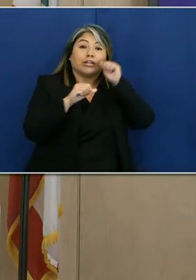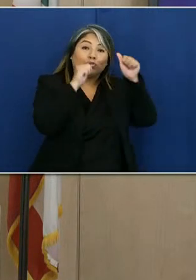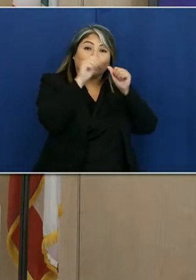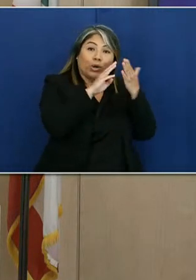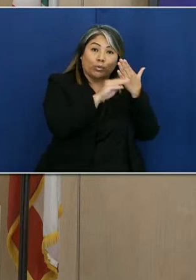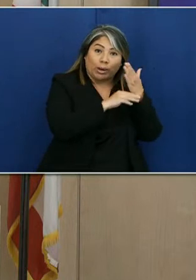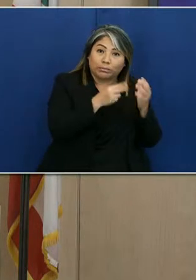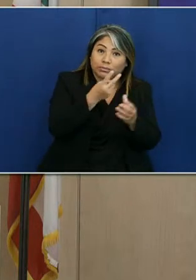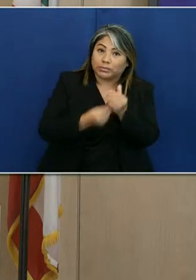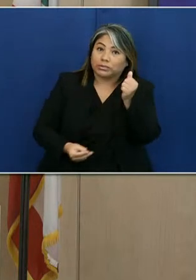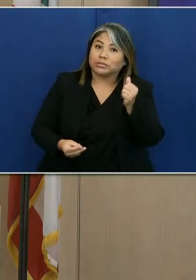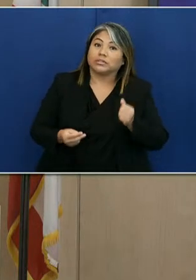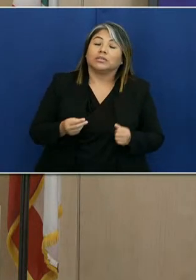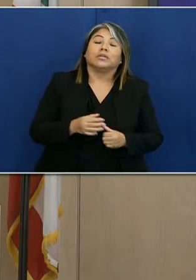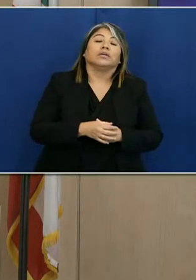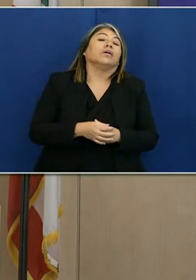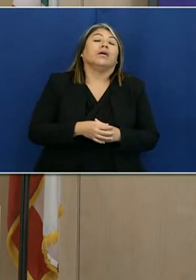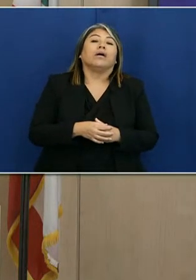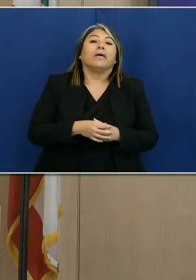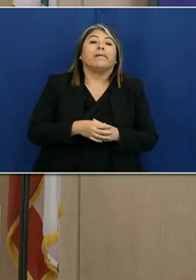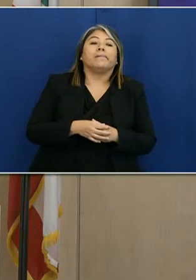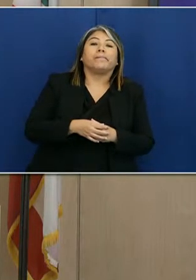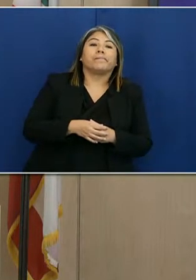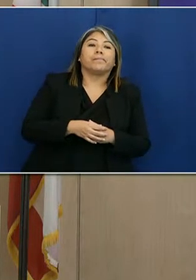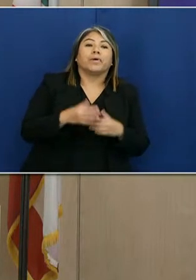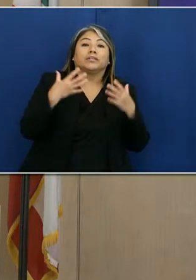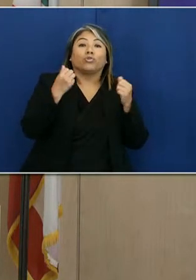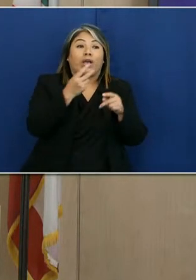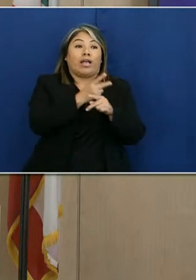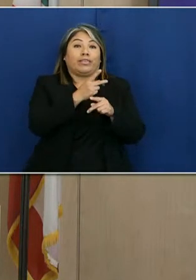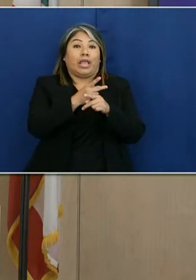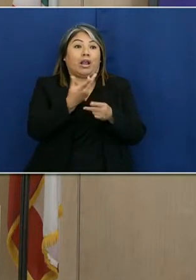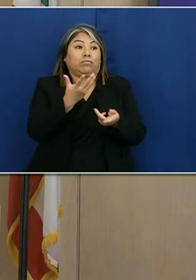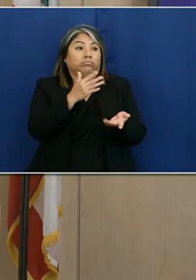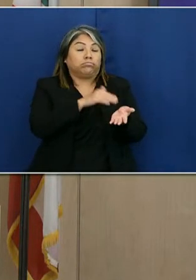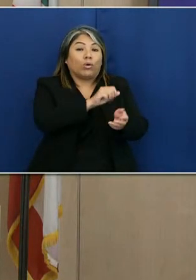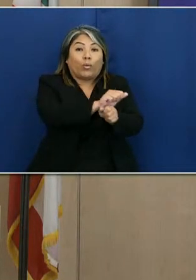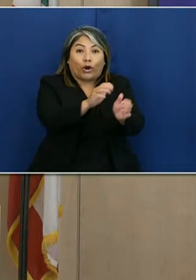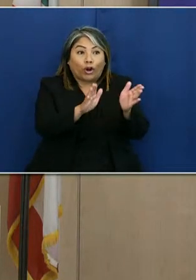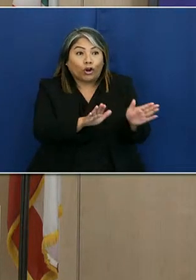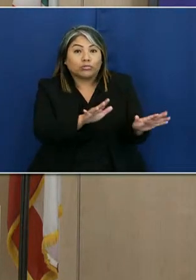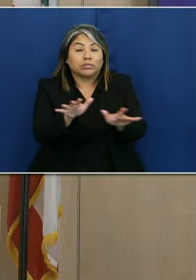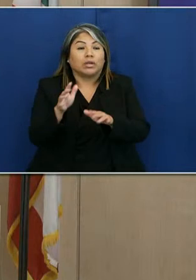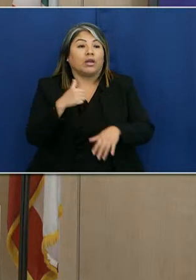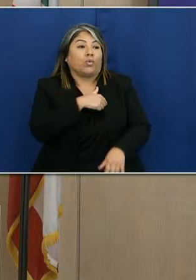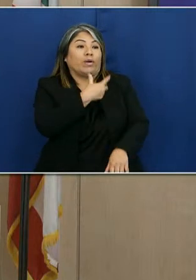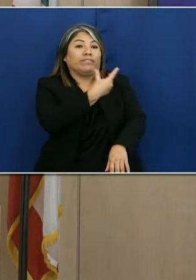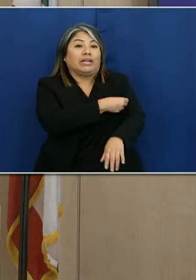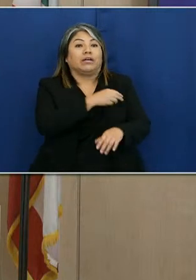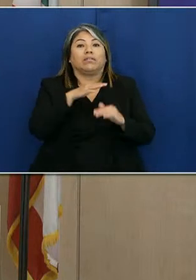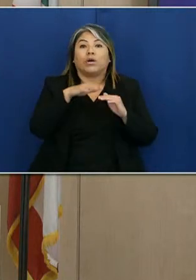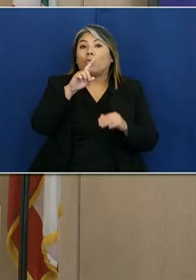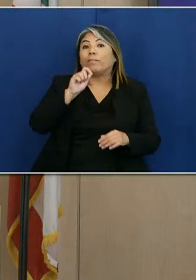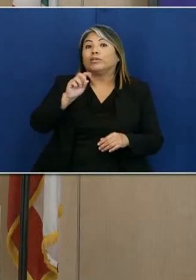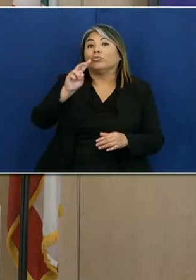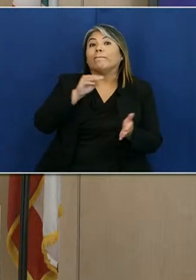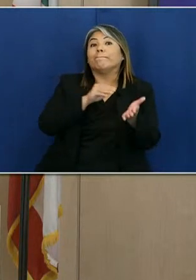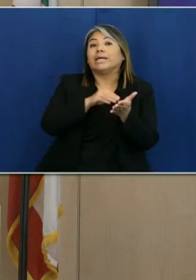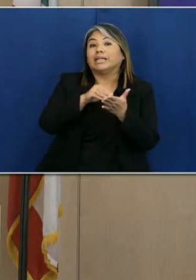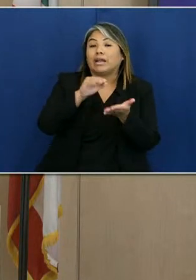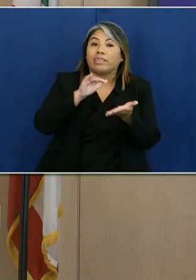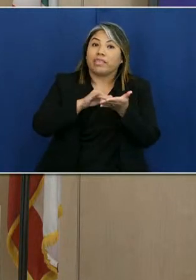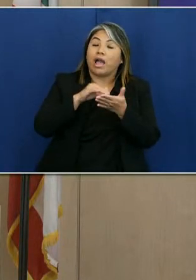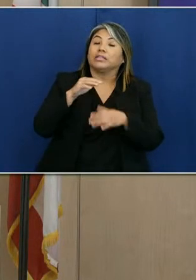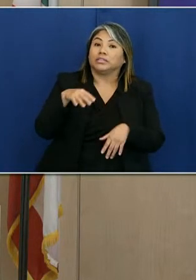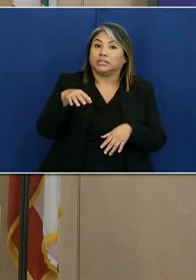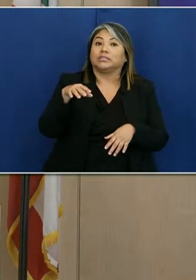programs. And with our local healthcare providers, we vaccinated over 1.2 million, which is the highest number